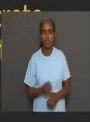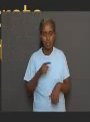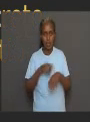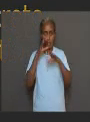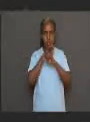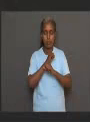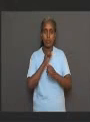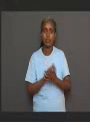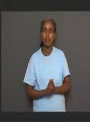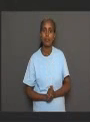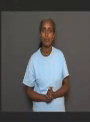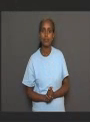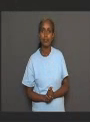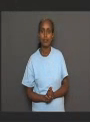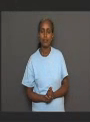Time's up.